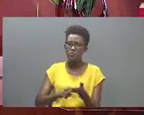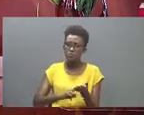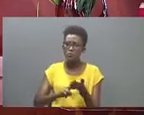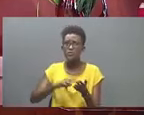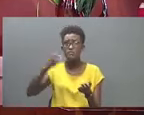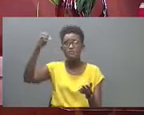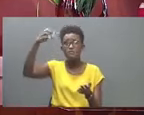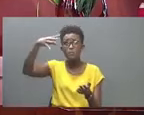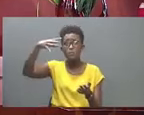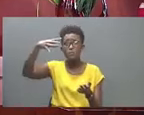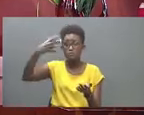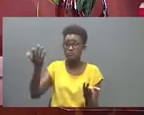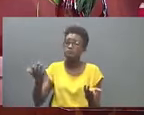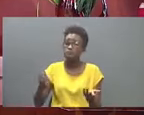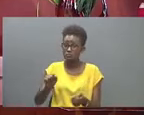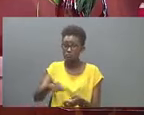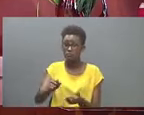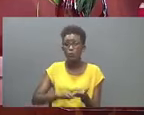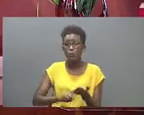world.